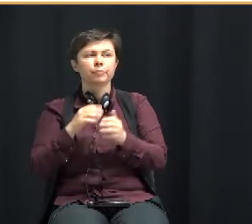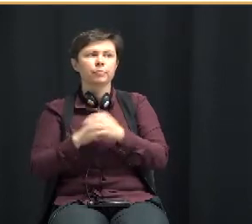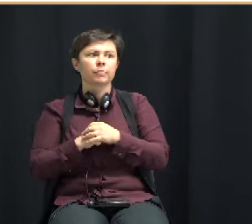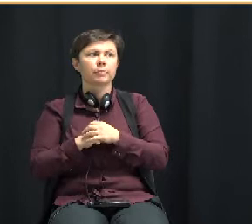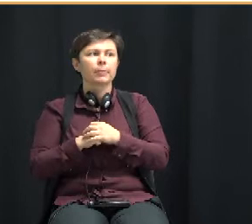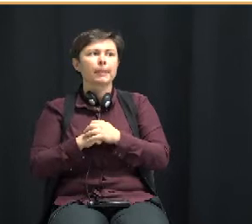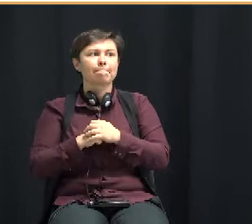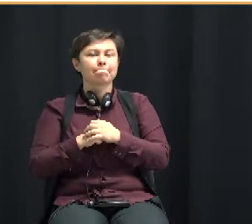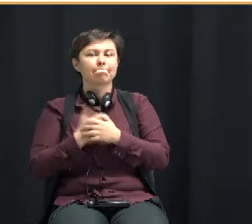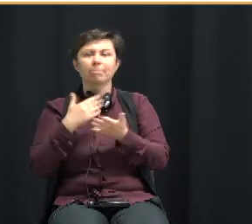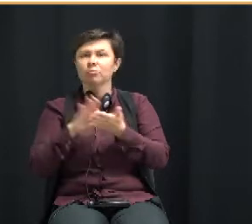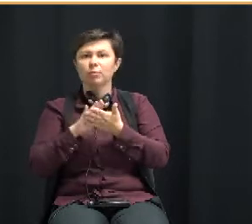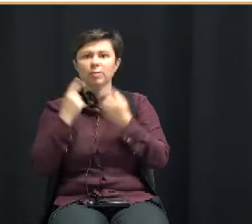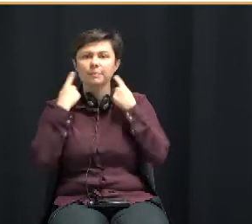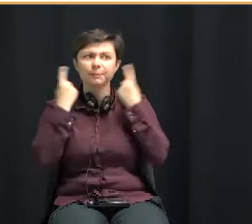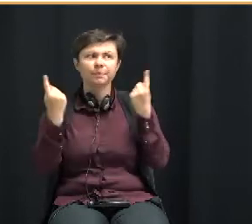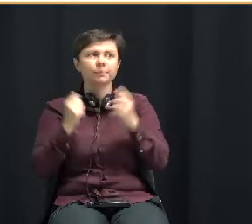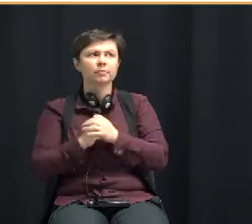concerns us all.